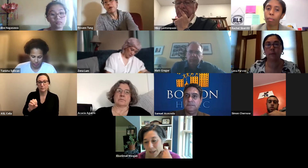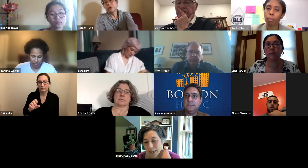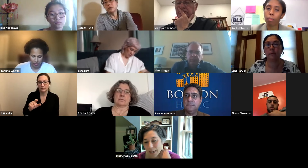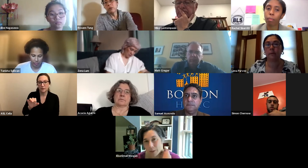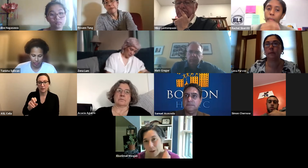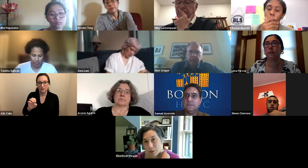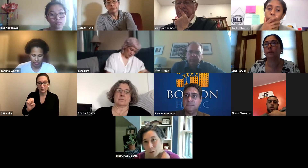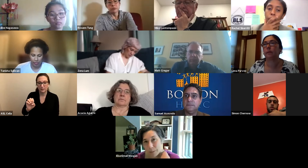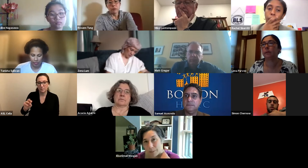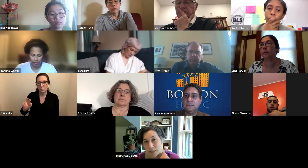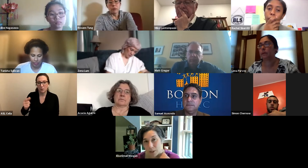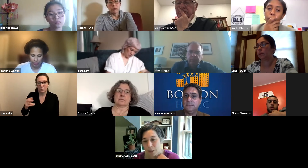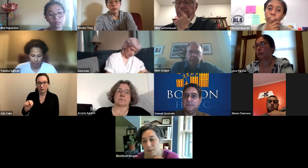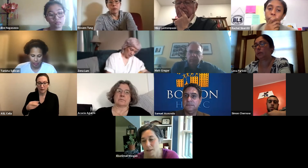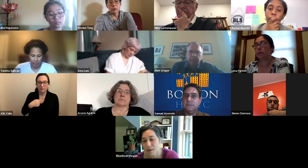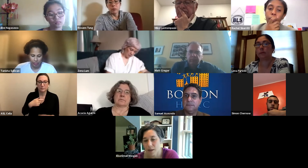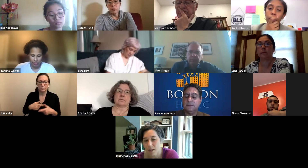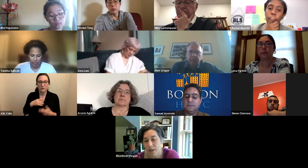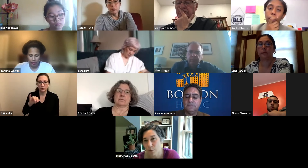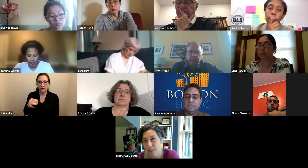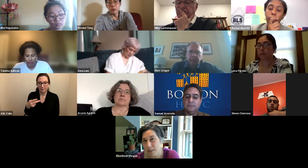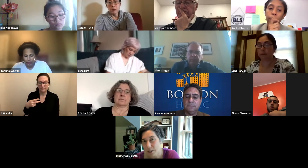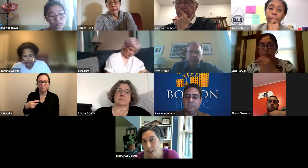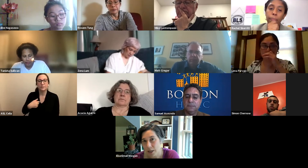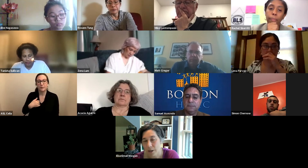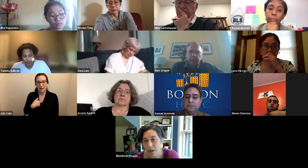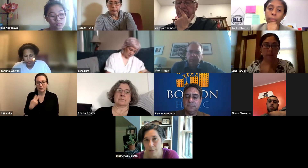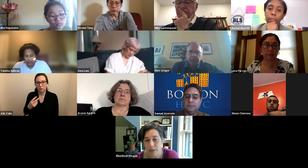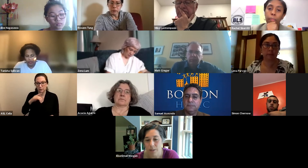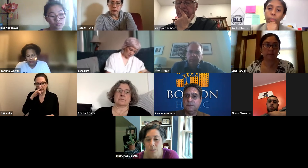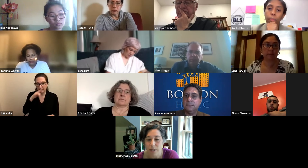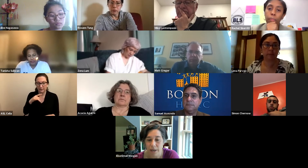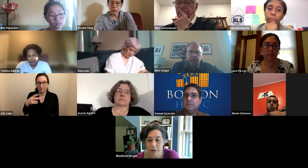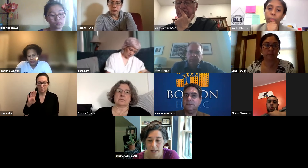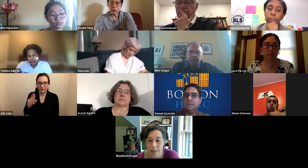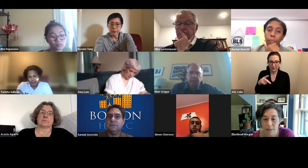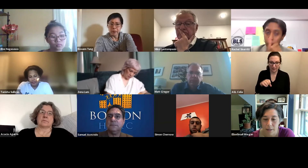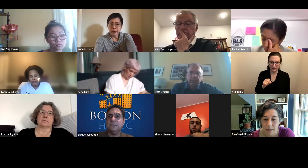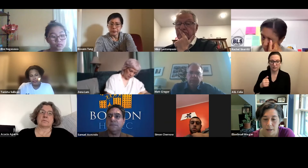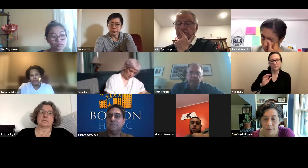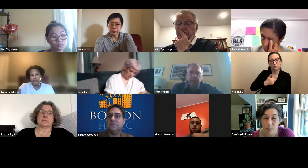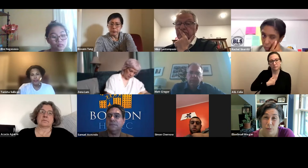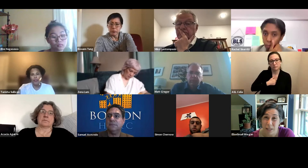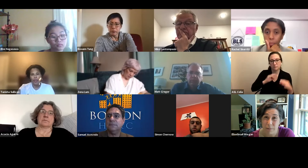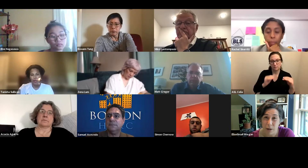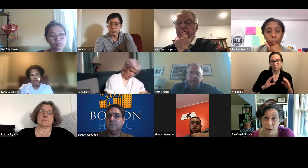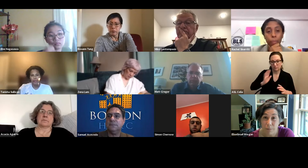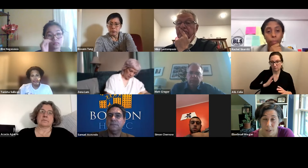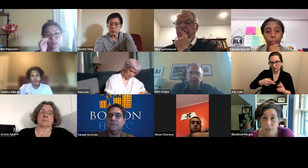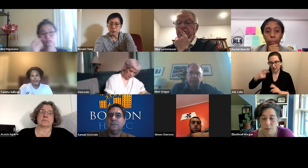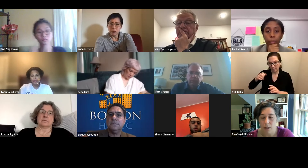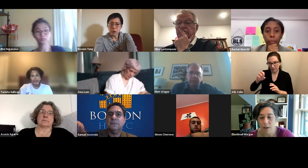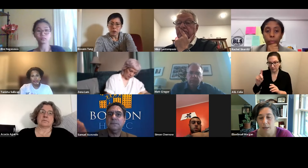Jamaica Plain. I'm the parent of 2 BPS students, and I've worked as an educator in high school and higher ed. I was relieved that